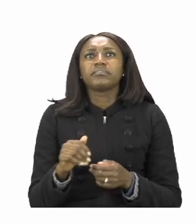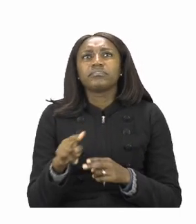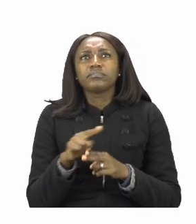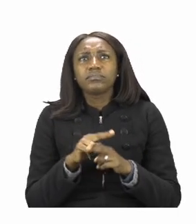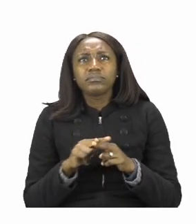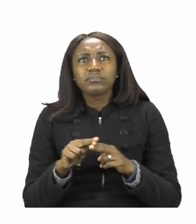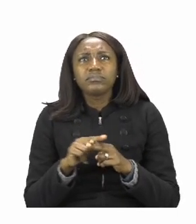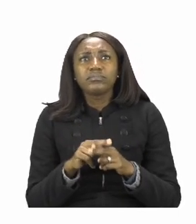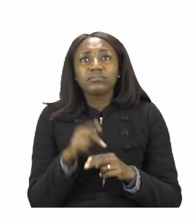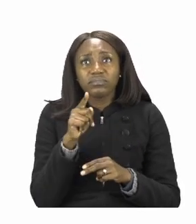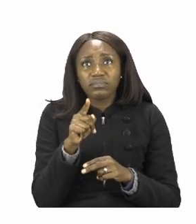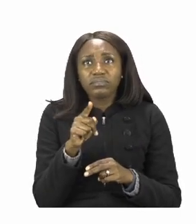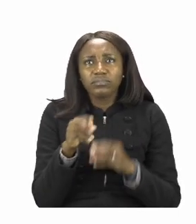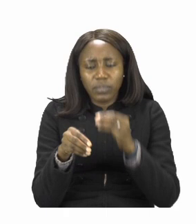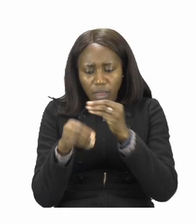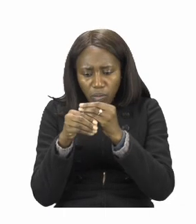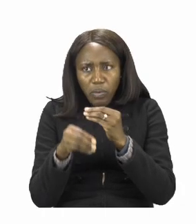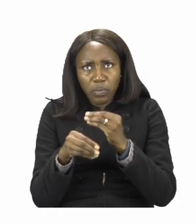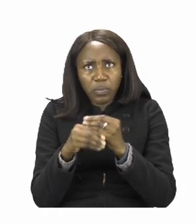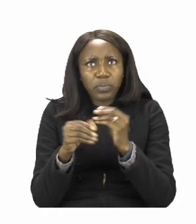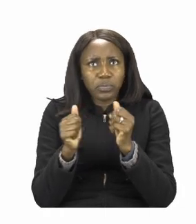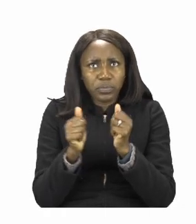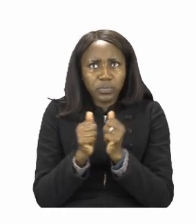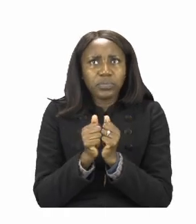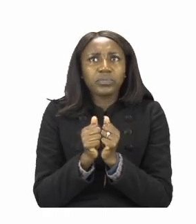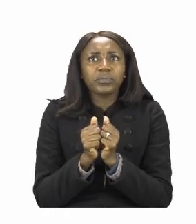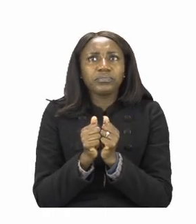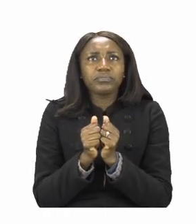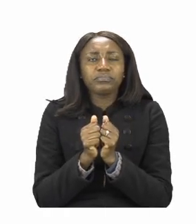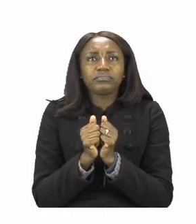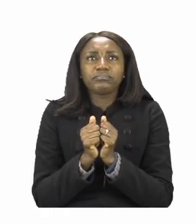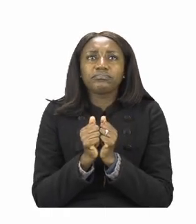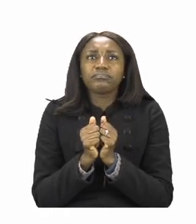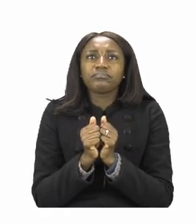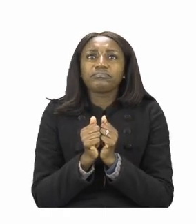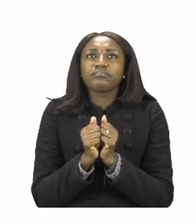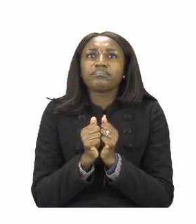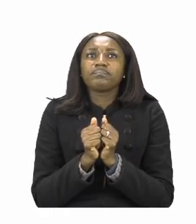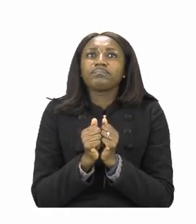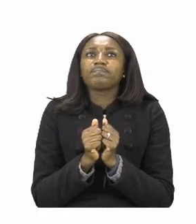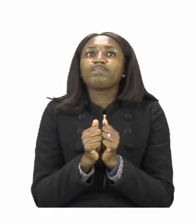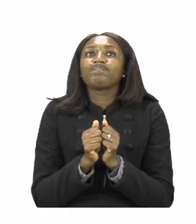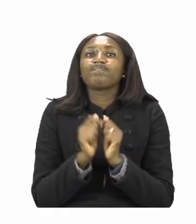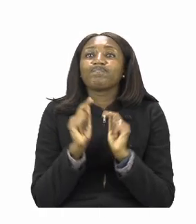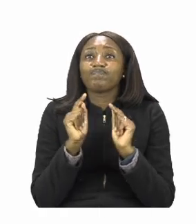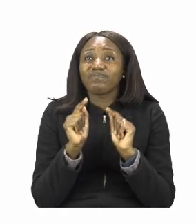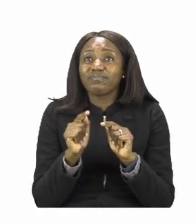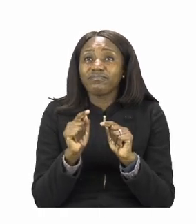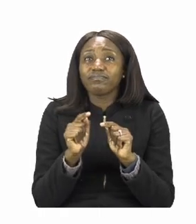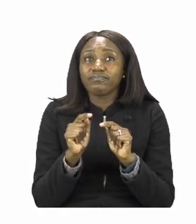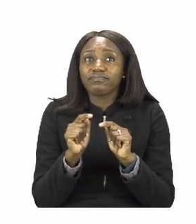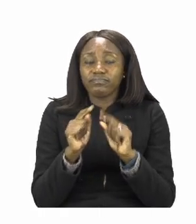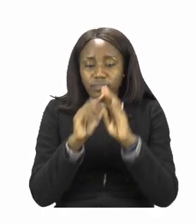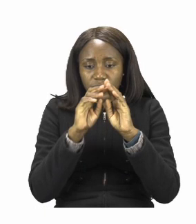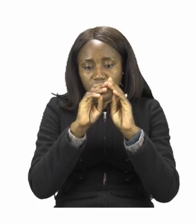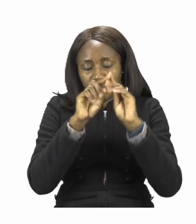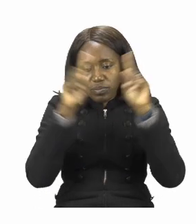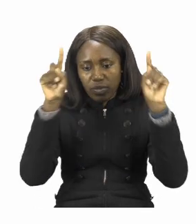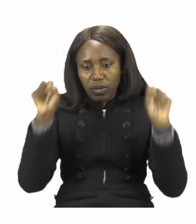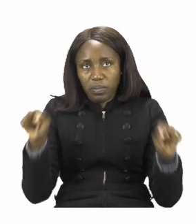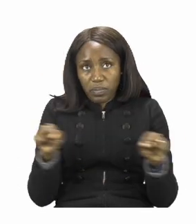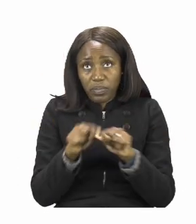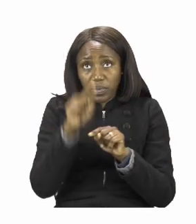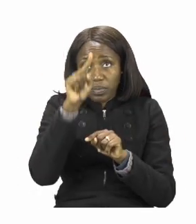mass of each of the orders. Now instead of doing the ones that are already there, we're going to do one special